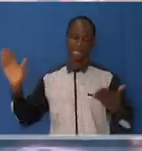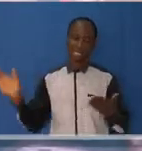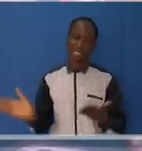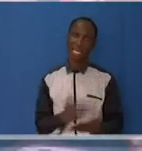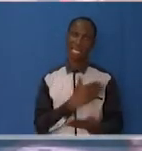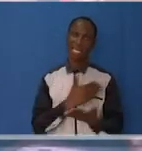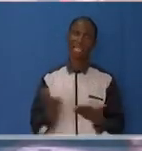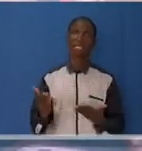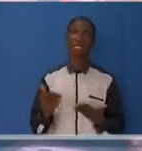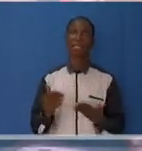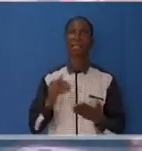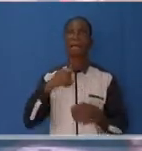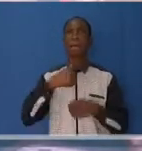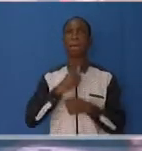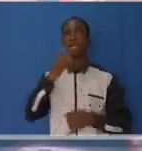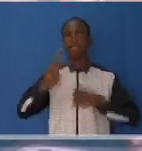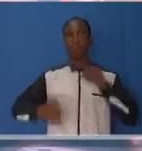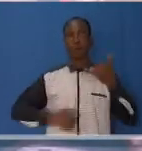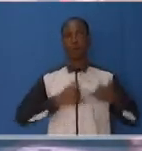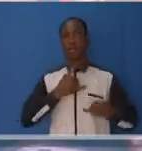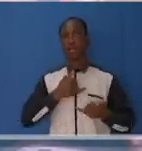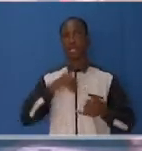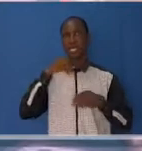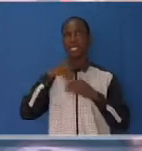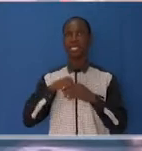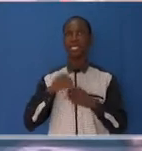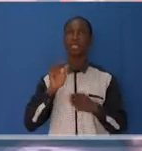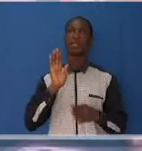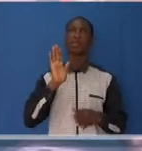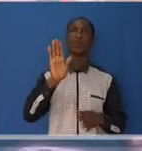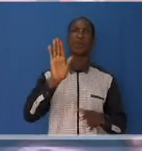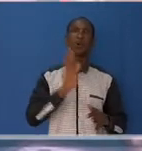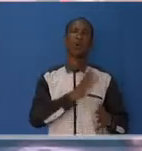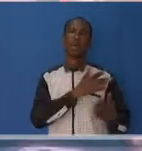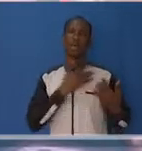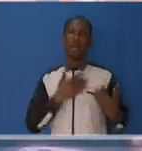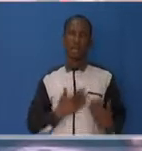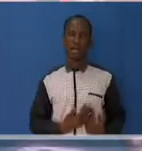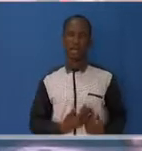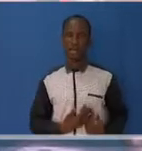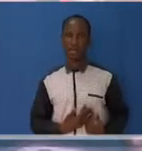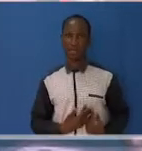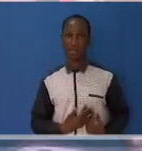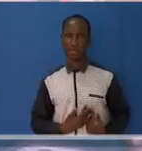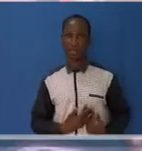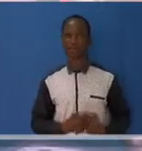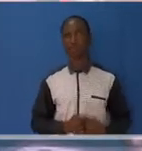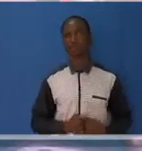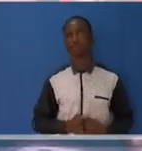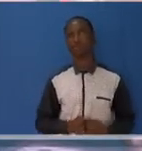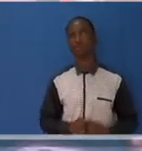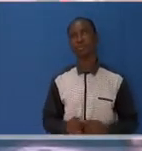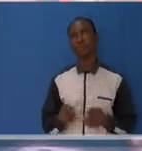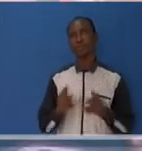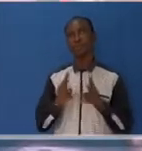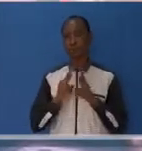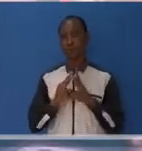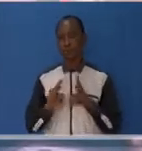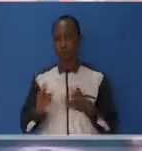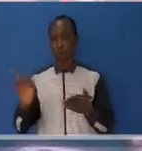Cassandre, Senkuo hunyum, aye yenyum, nimu humunyum, a yenuma ye trono, Cassa